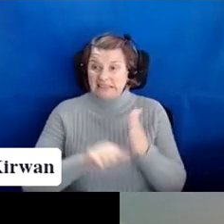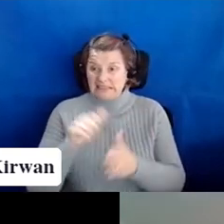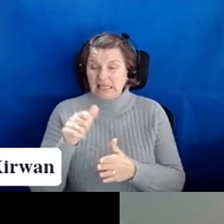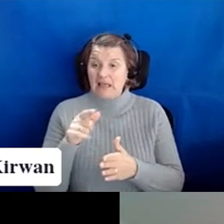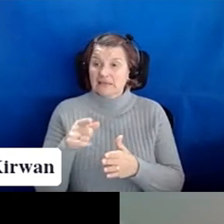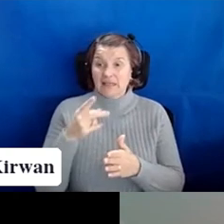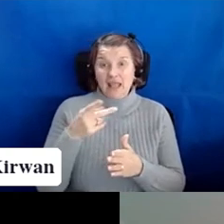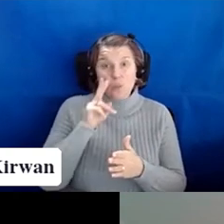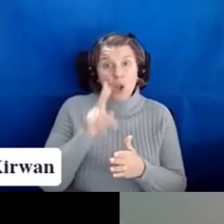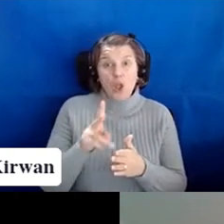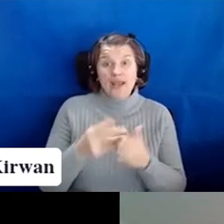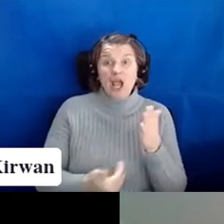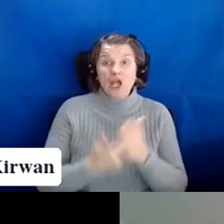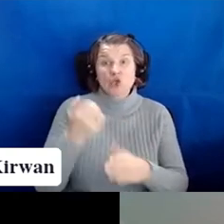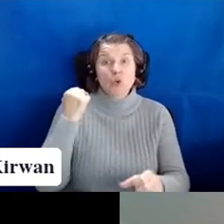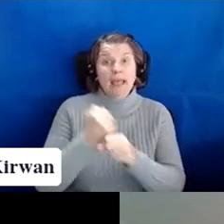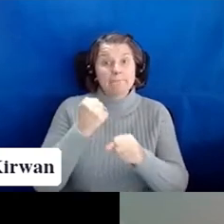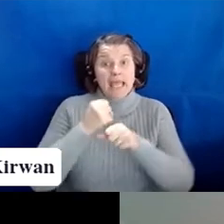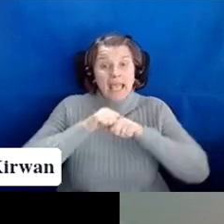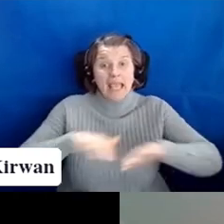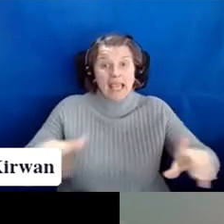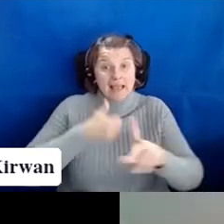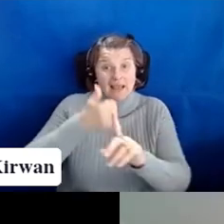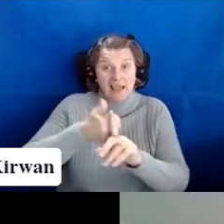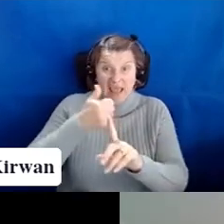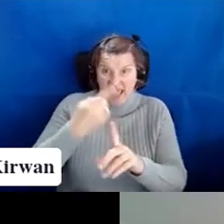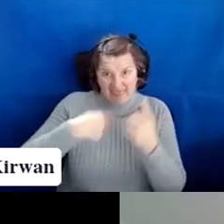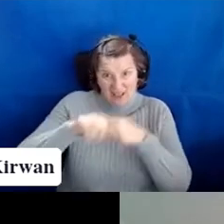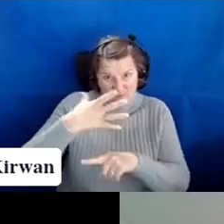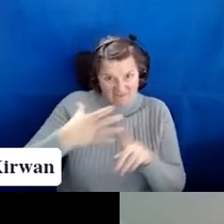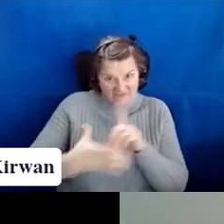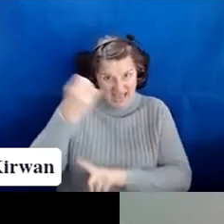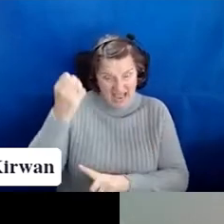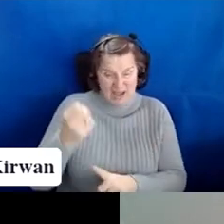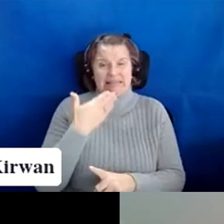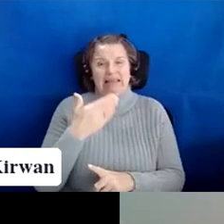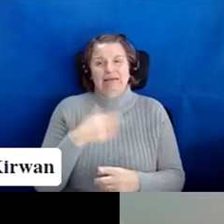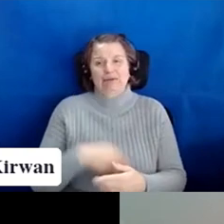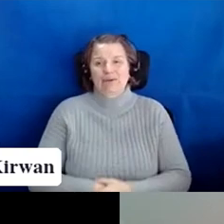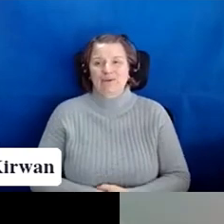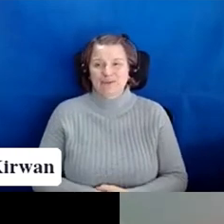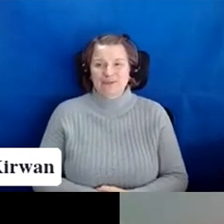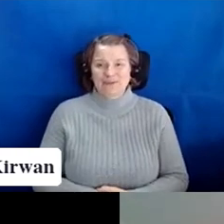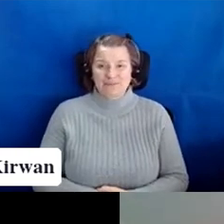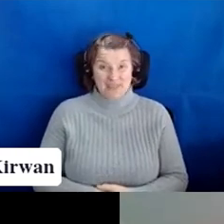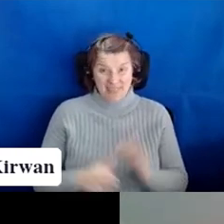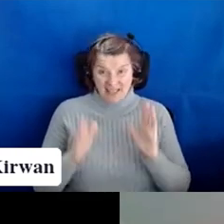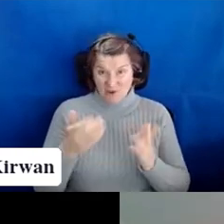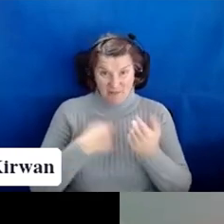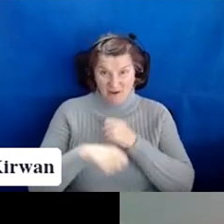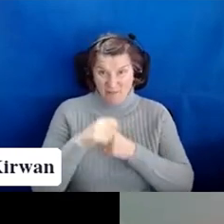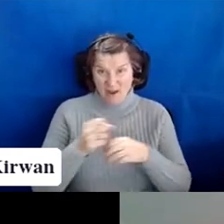looking for a new campaign. So I think we've just found it. Thank you for that. I think that should become our